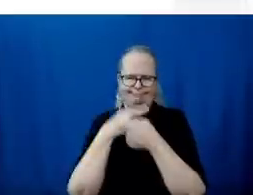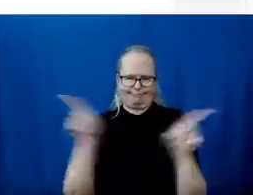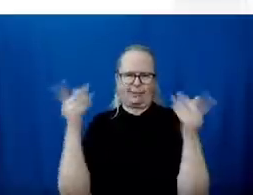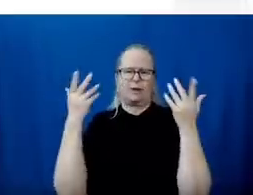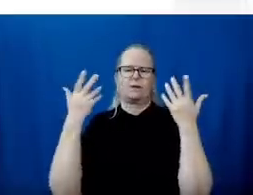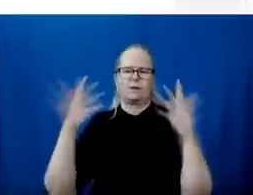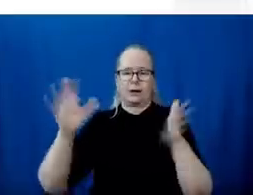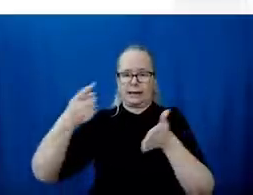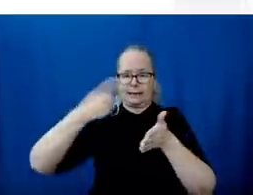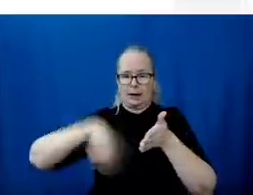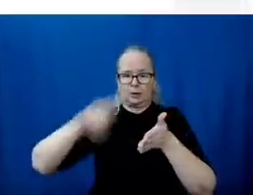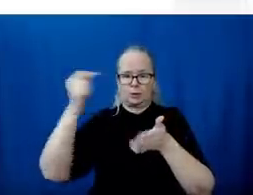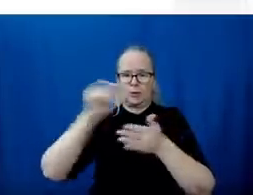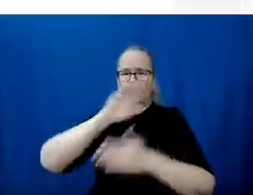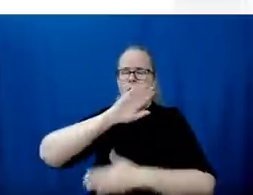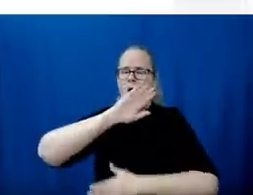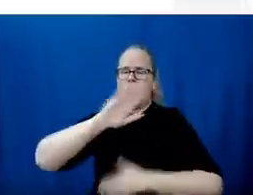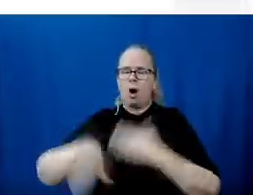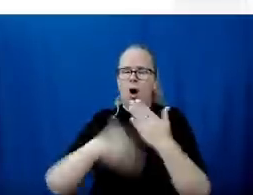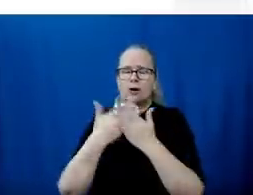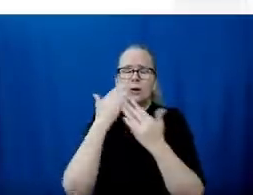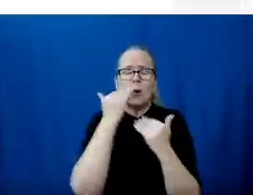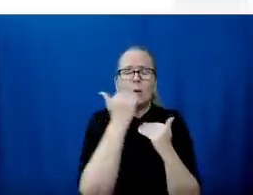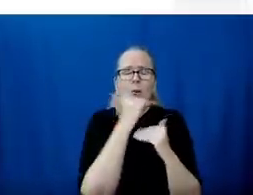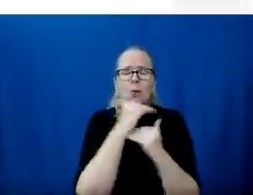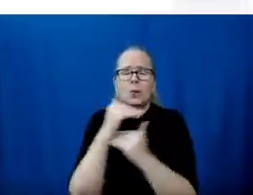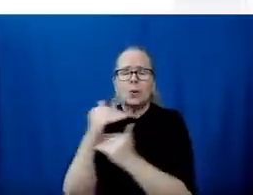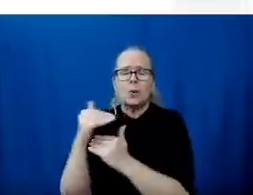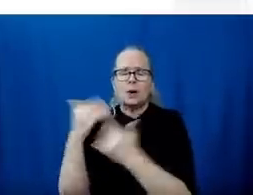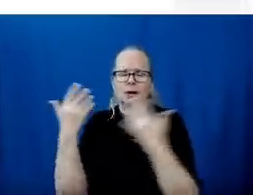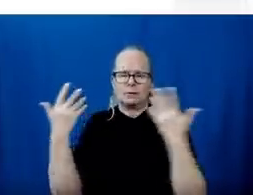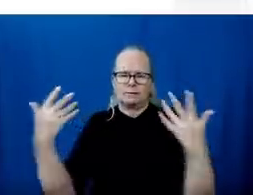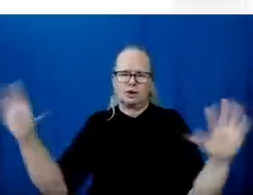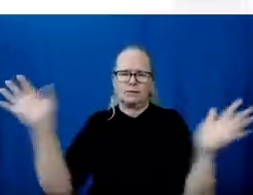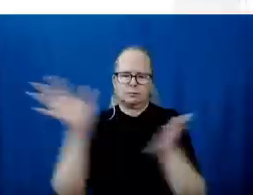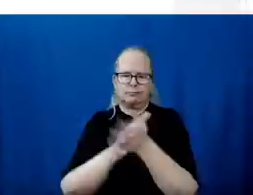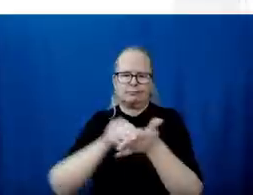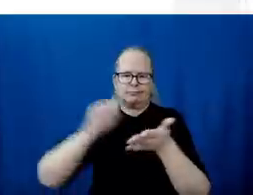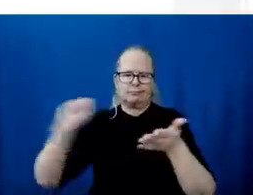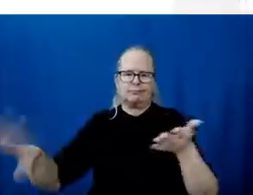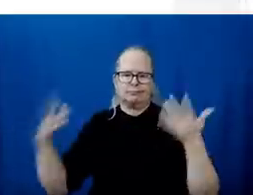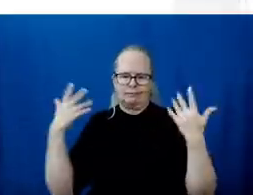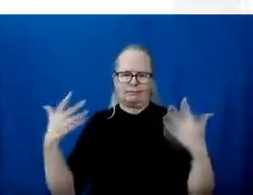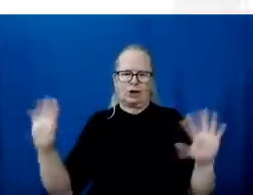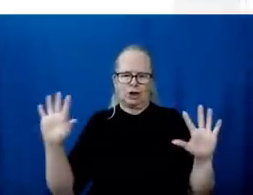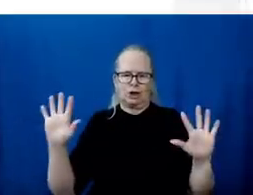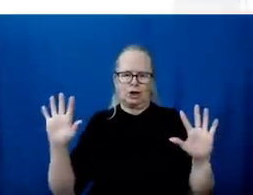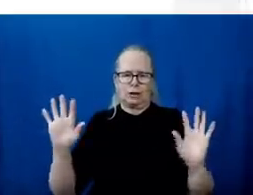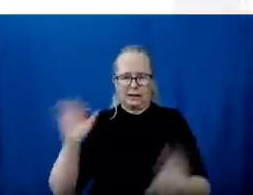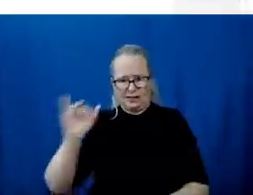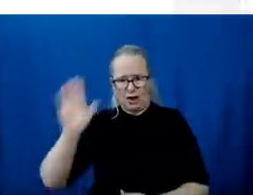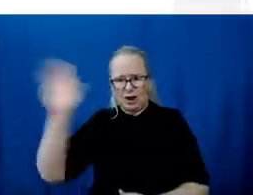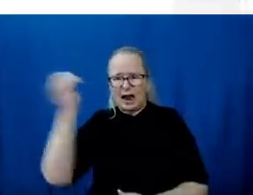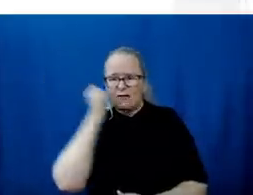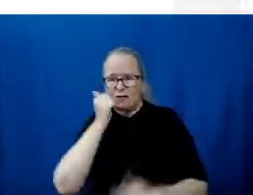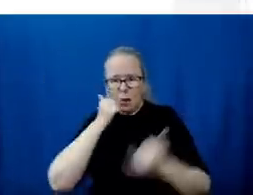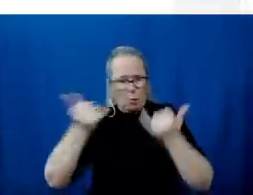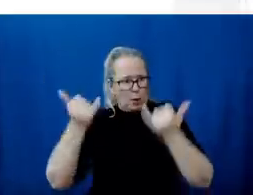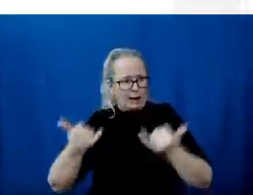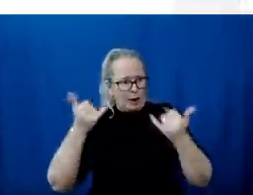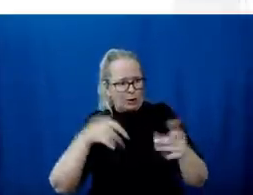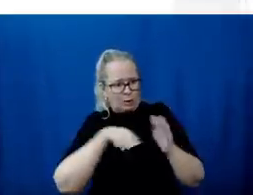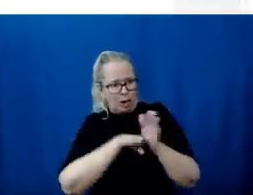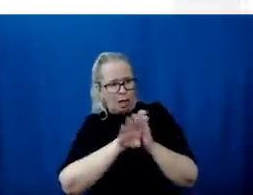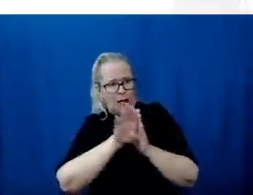1st, so next Tuesday, all of their restrictions will be removed. This is currently the curve, the cases per day